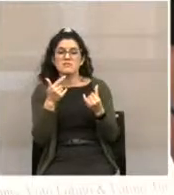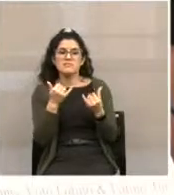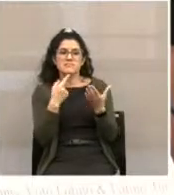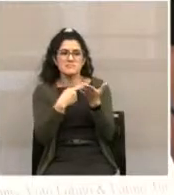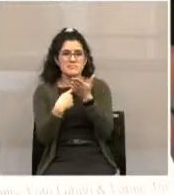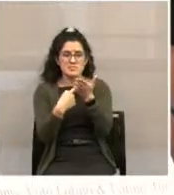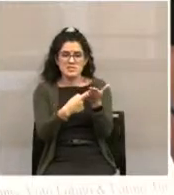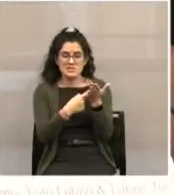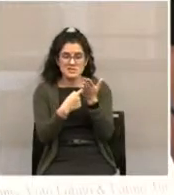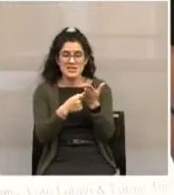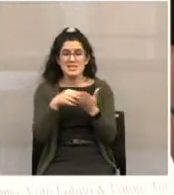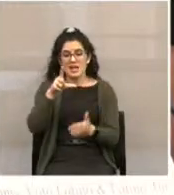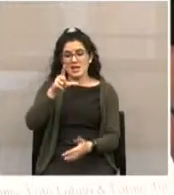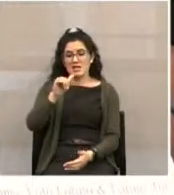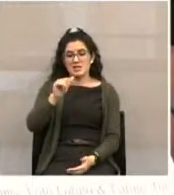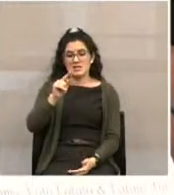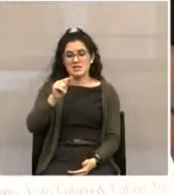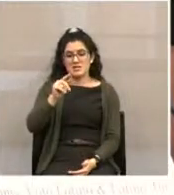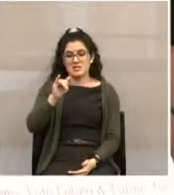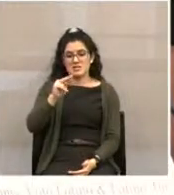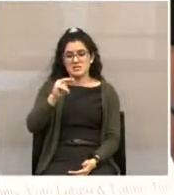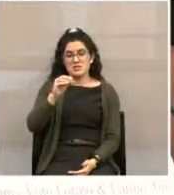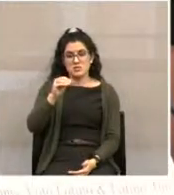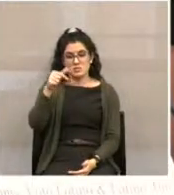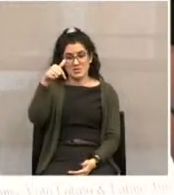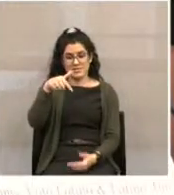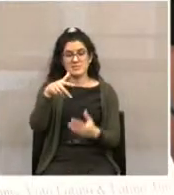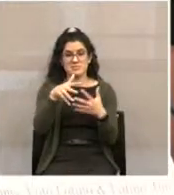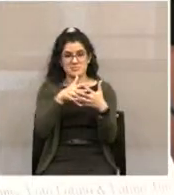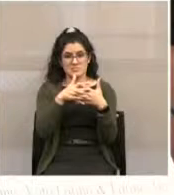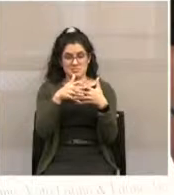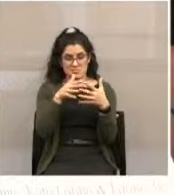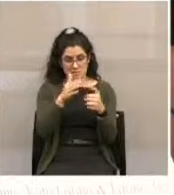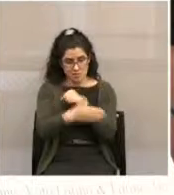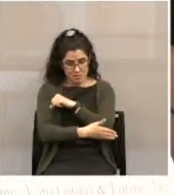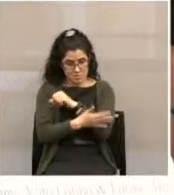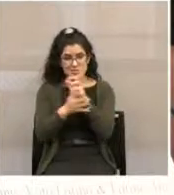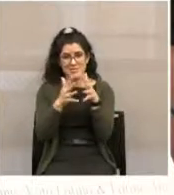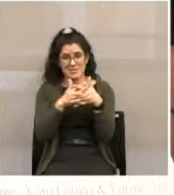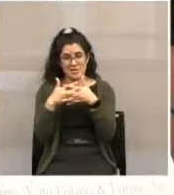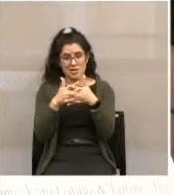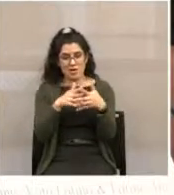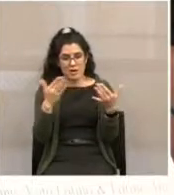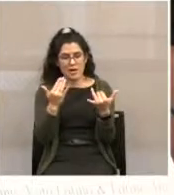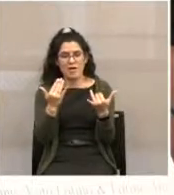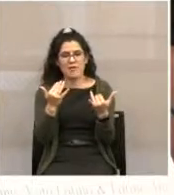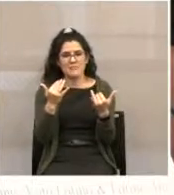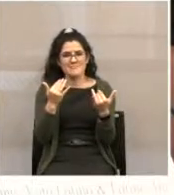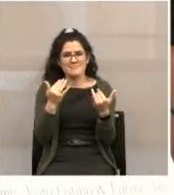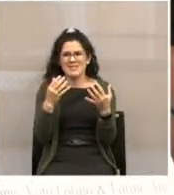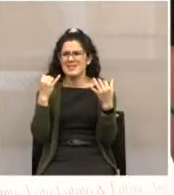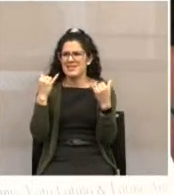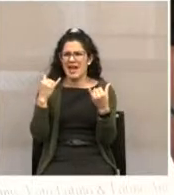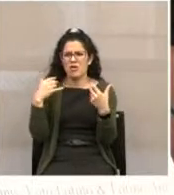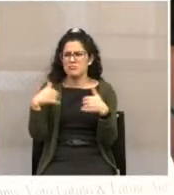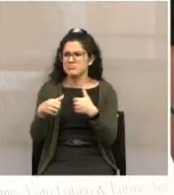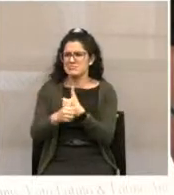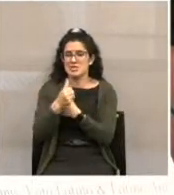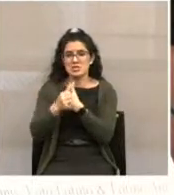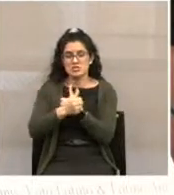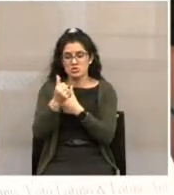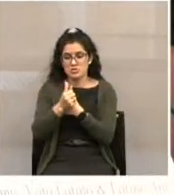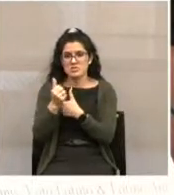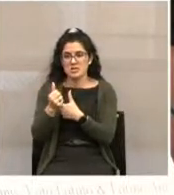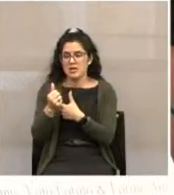to understand that Latinos in this nation are much more at risk of disinformation than the general population. They're more likely to